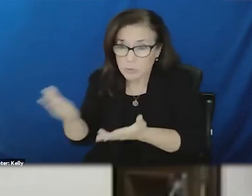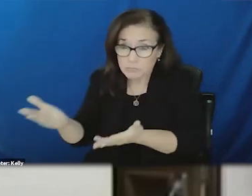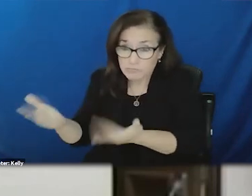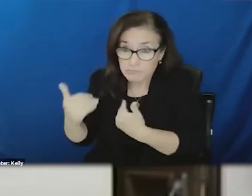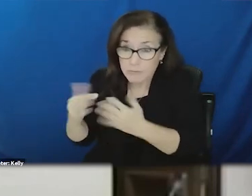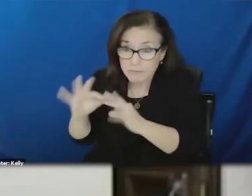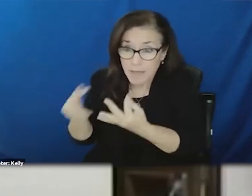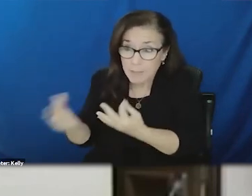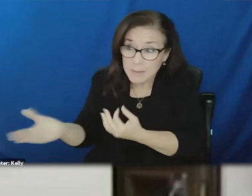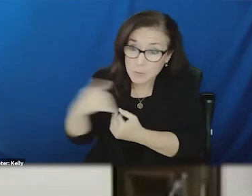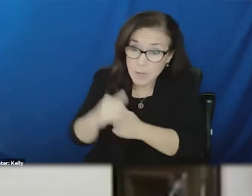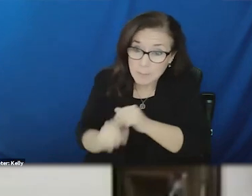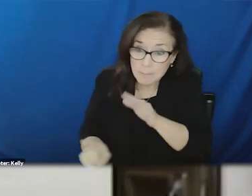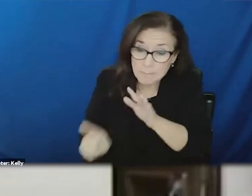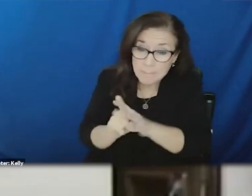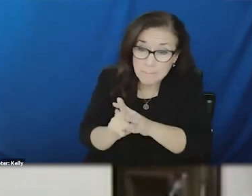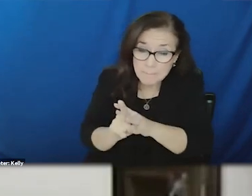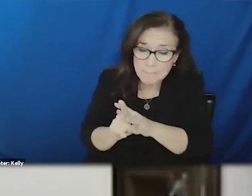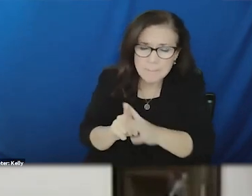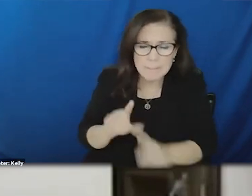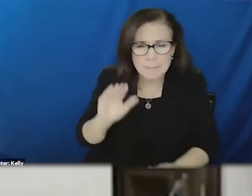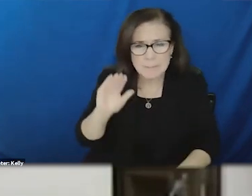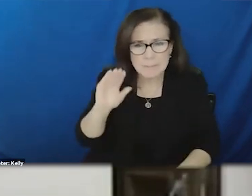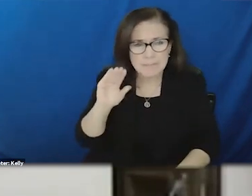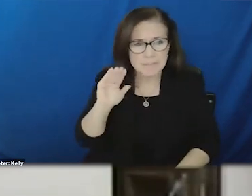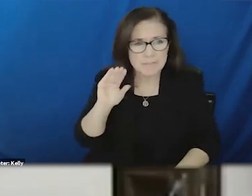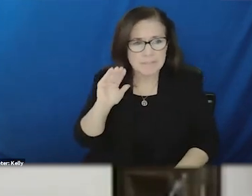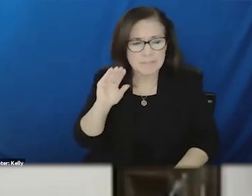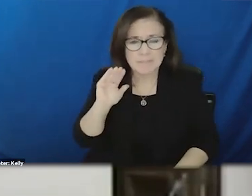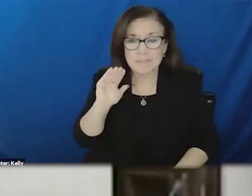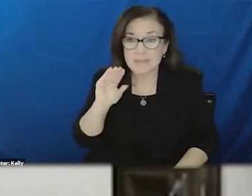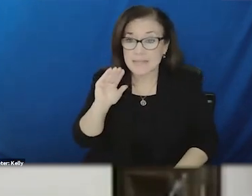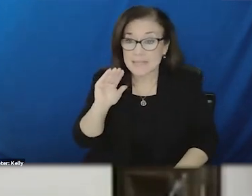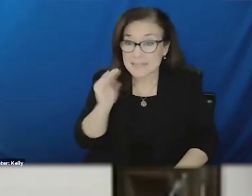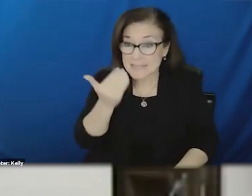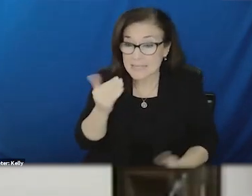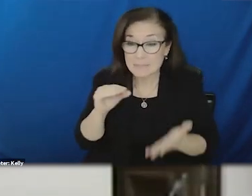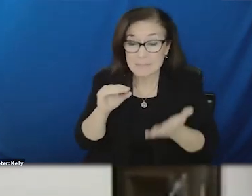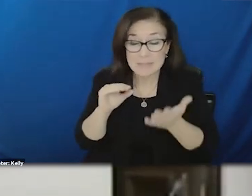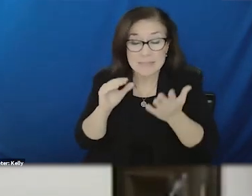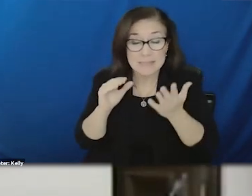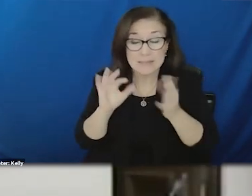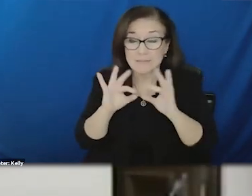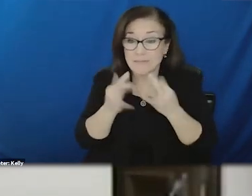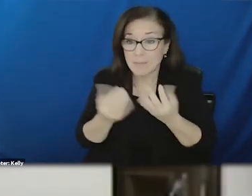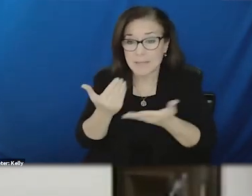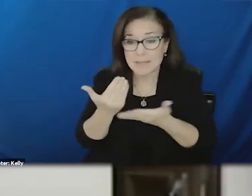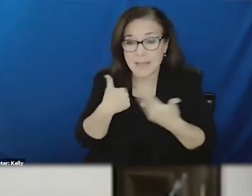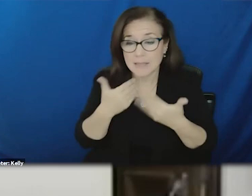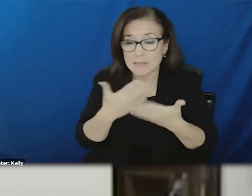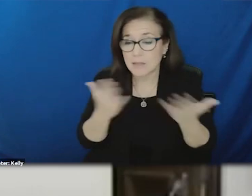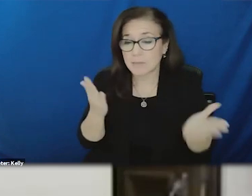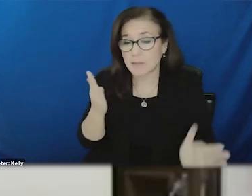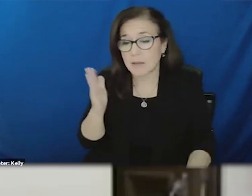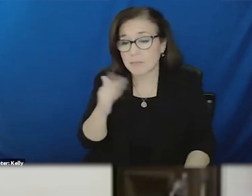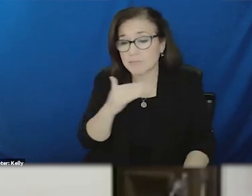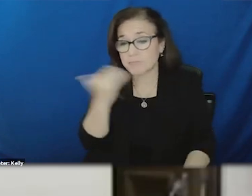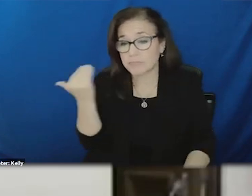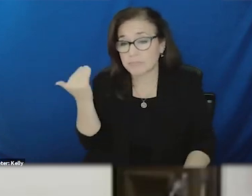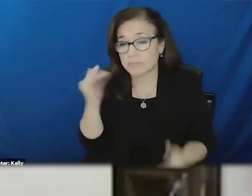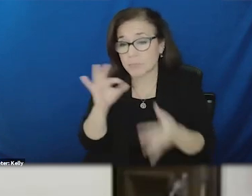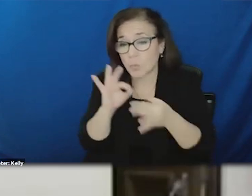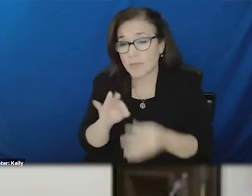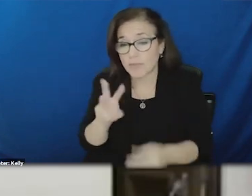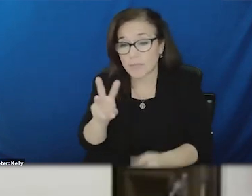of some fatigue around webinars in December and January. And so